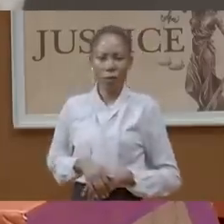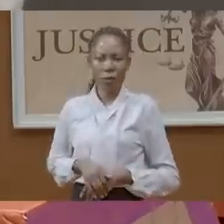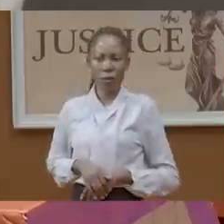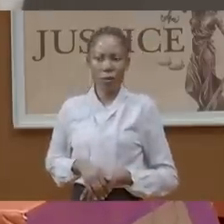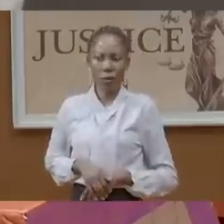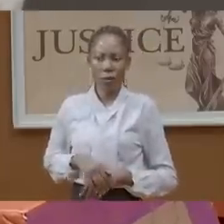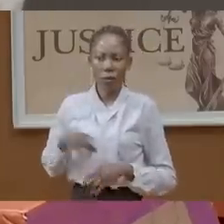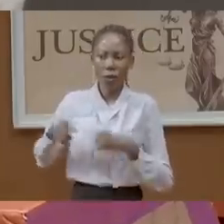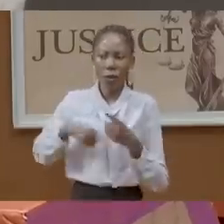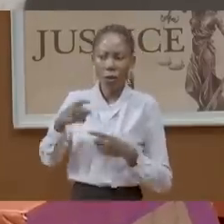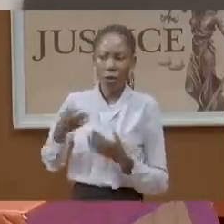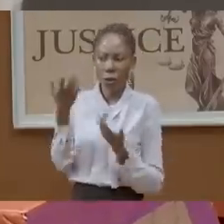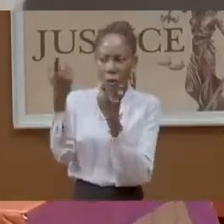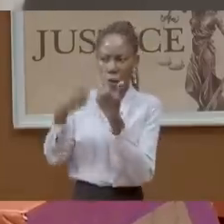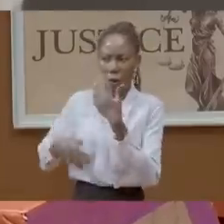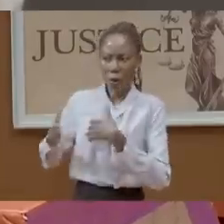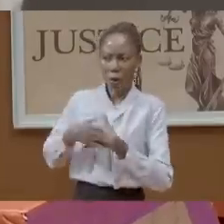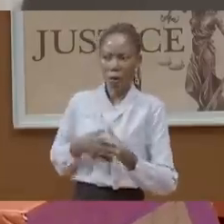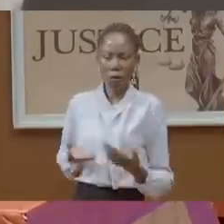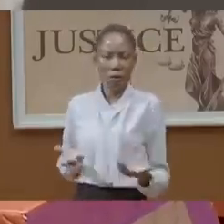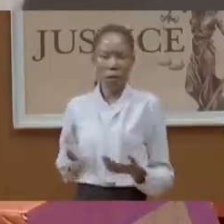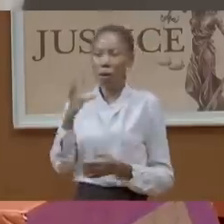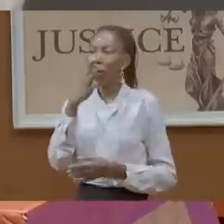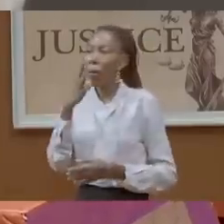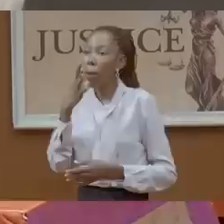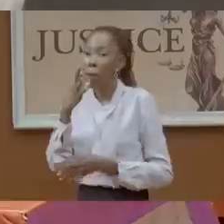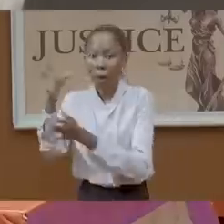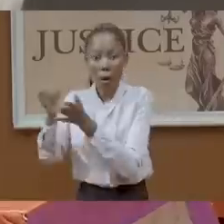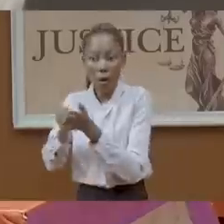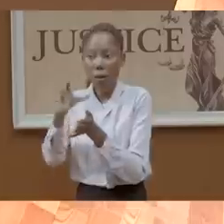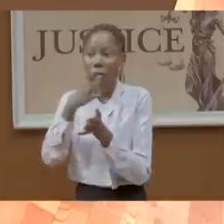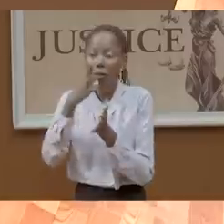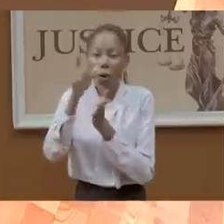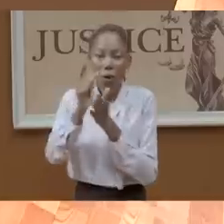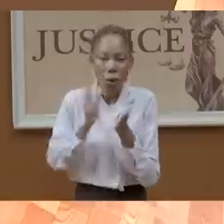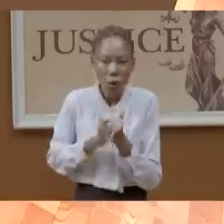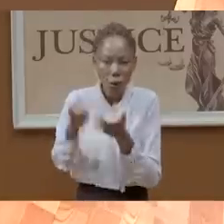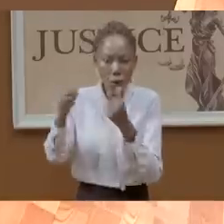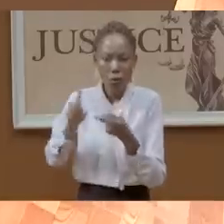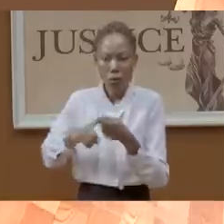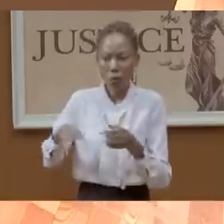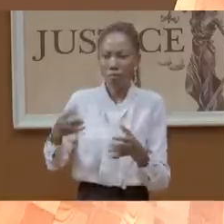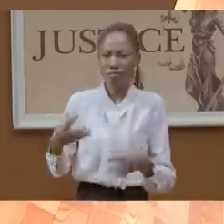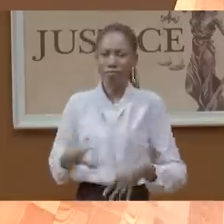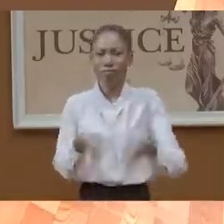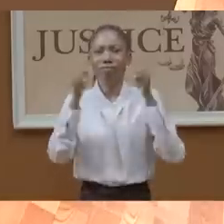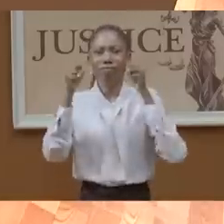went with my wedding shoe, only for her to return that she mistakenly took it. Then another thing, my result,